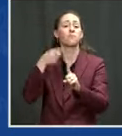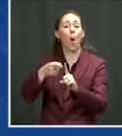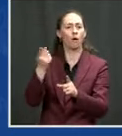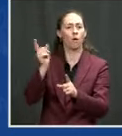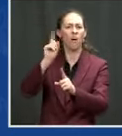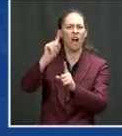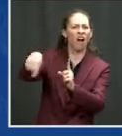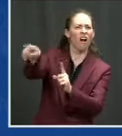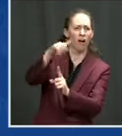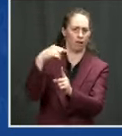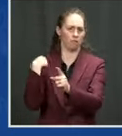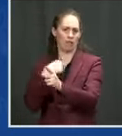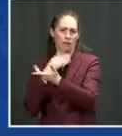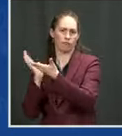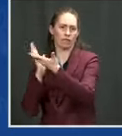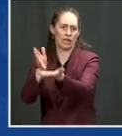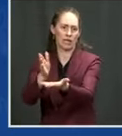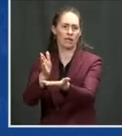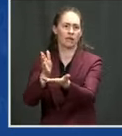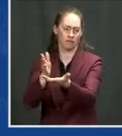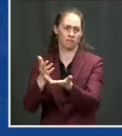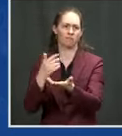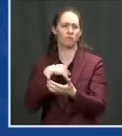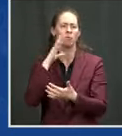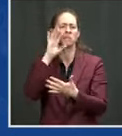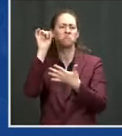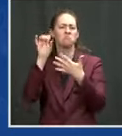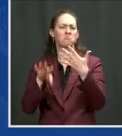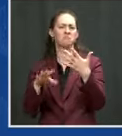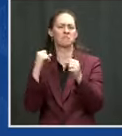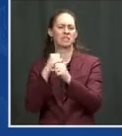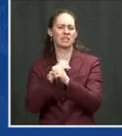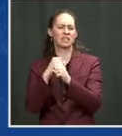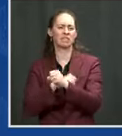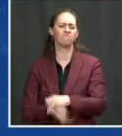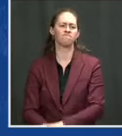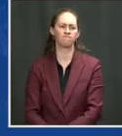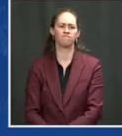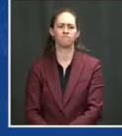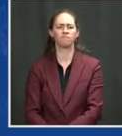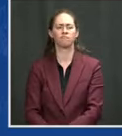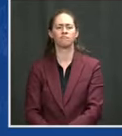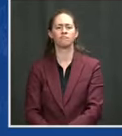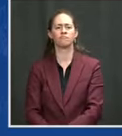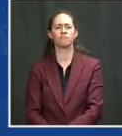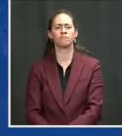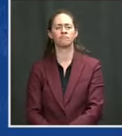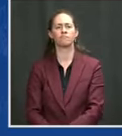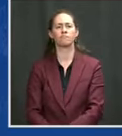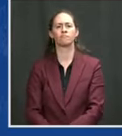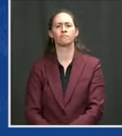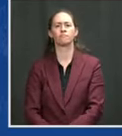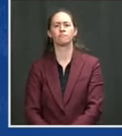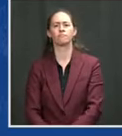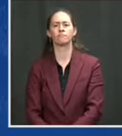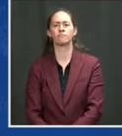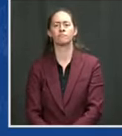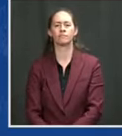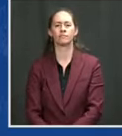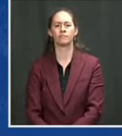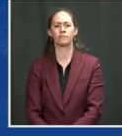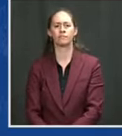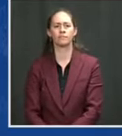-quality demographic data that lift up and echo the need for data to drive our response. And so in the federal vaccination channels, what